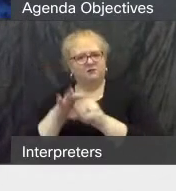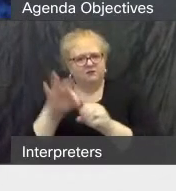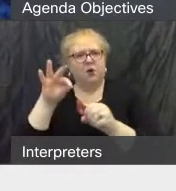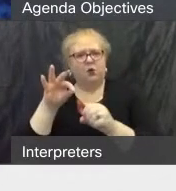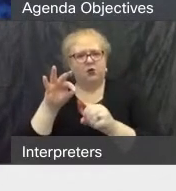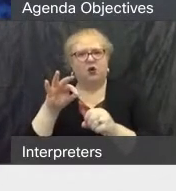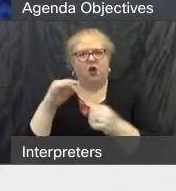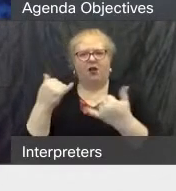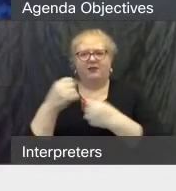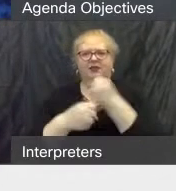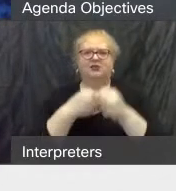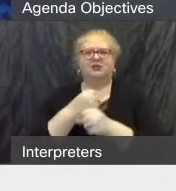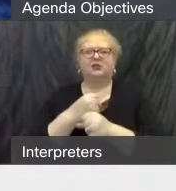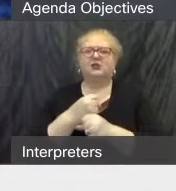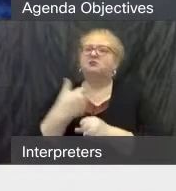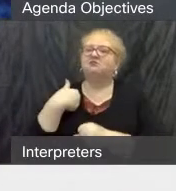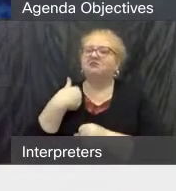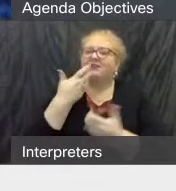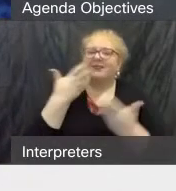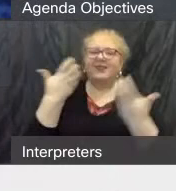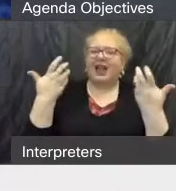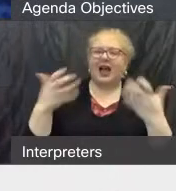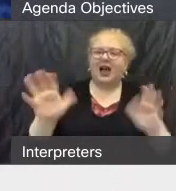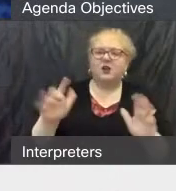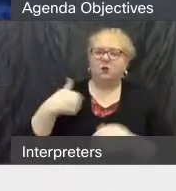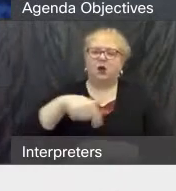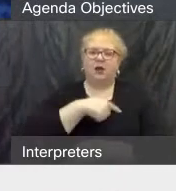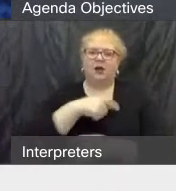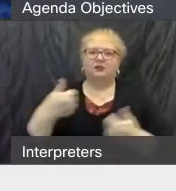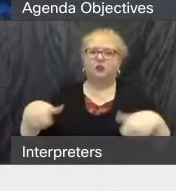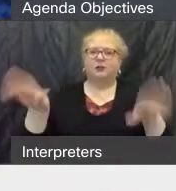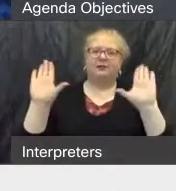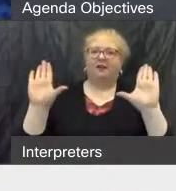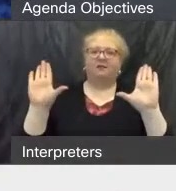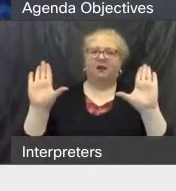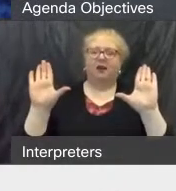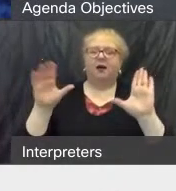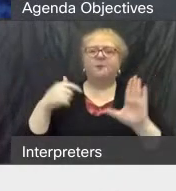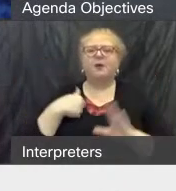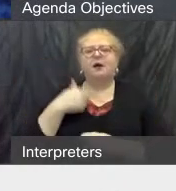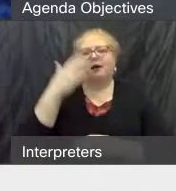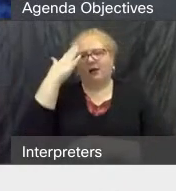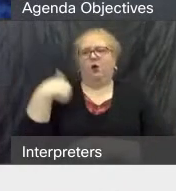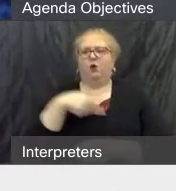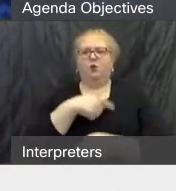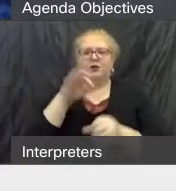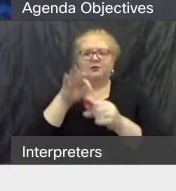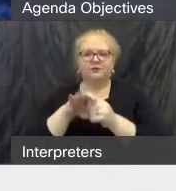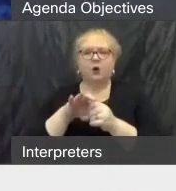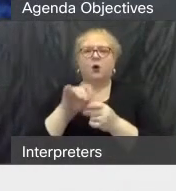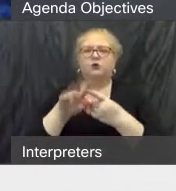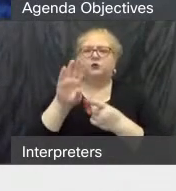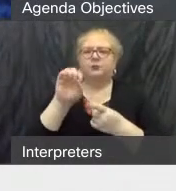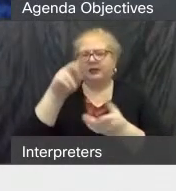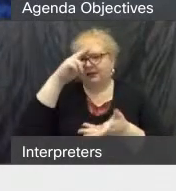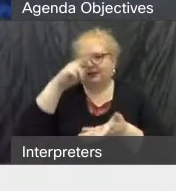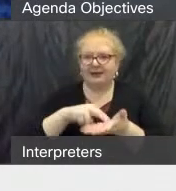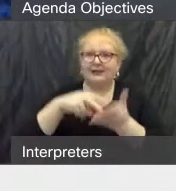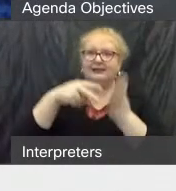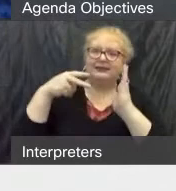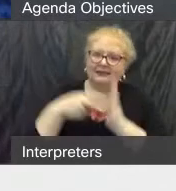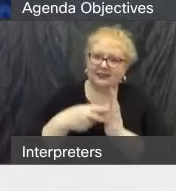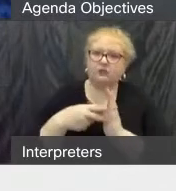I don't want us to give up that easy. I know we voted to try to be intentional in those parts of town.